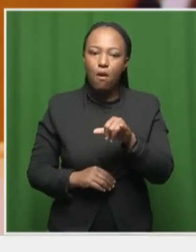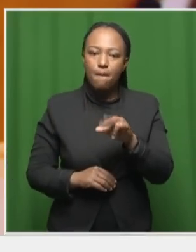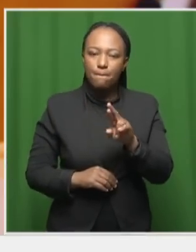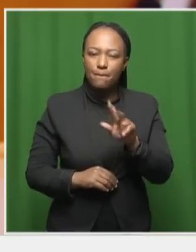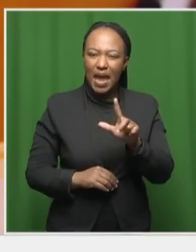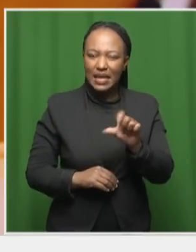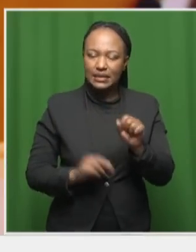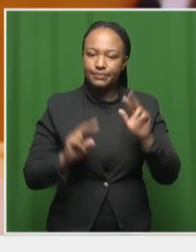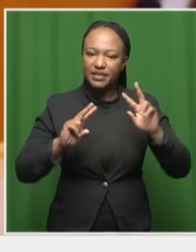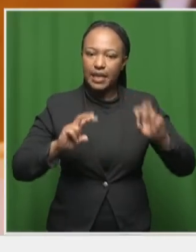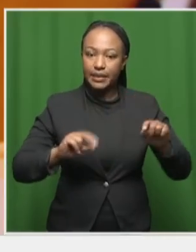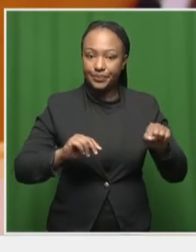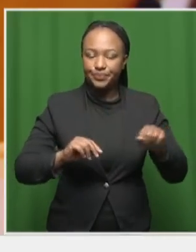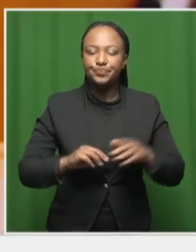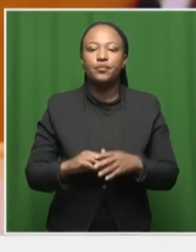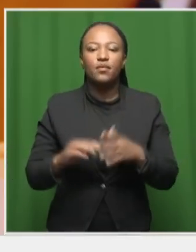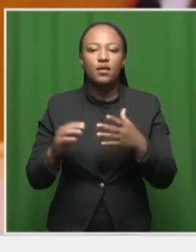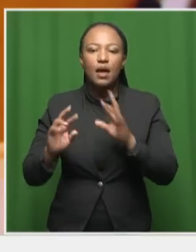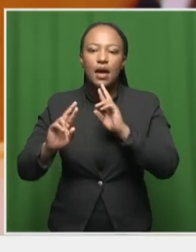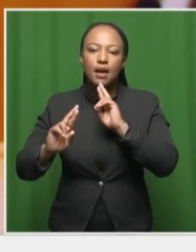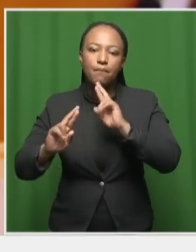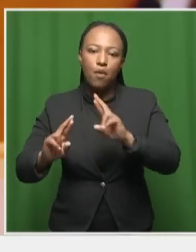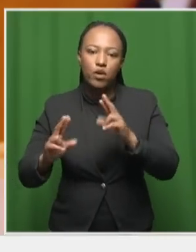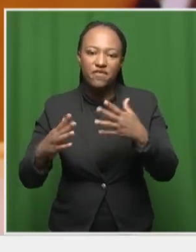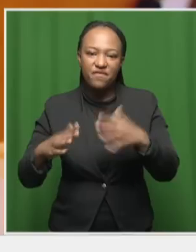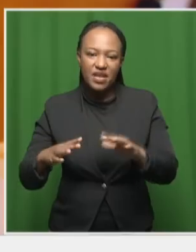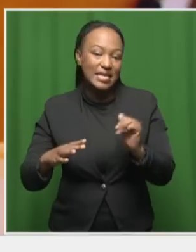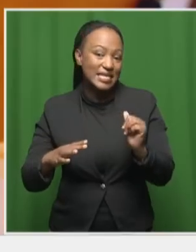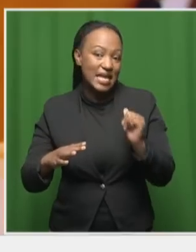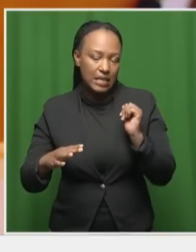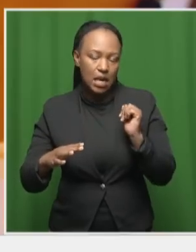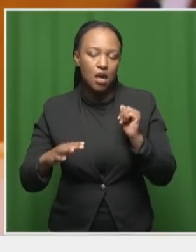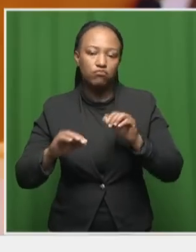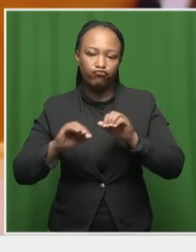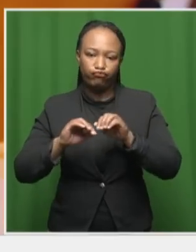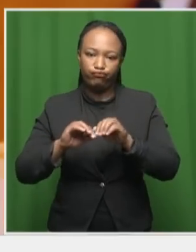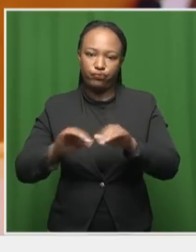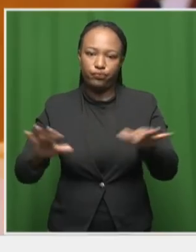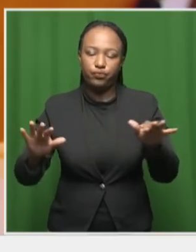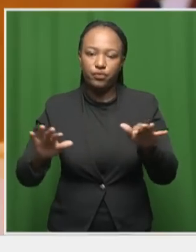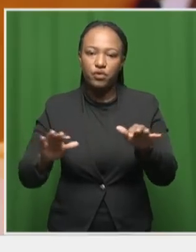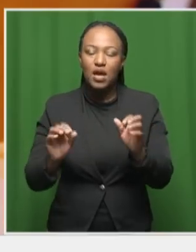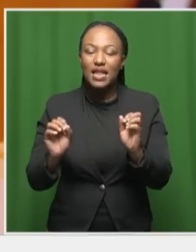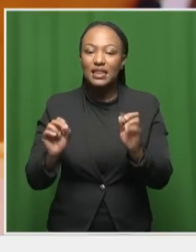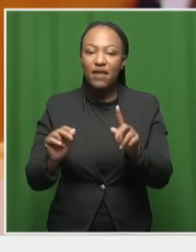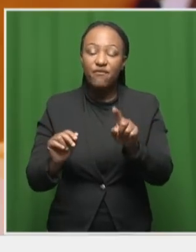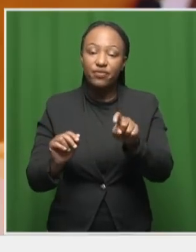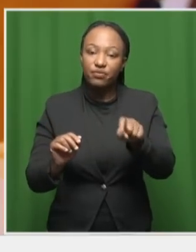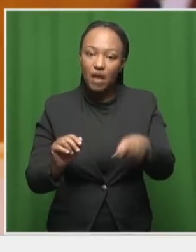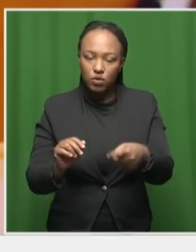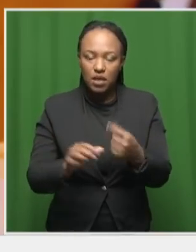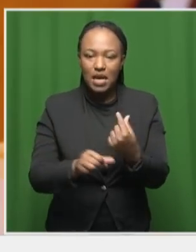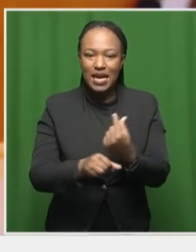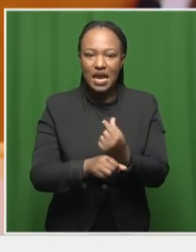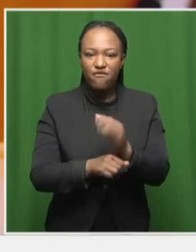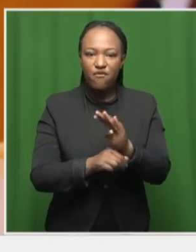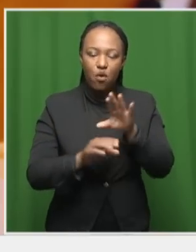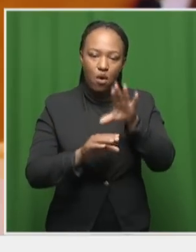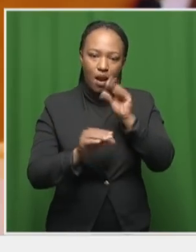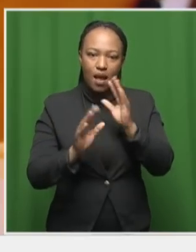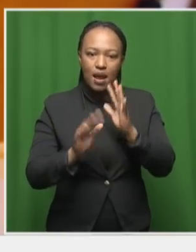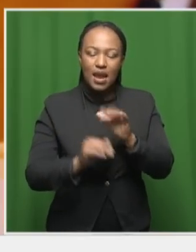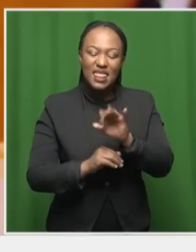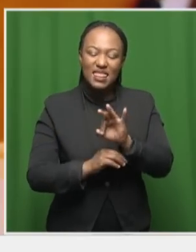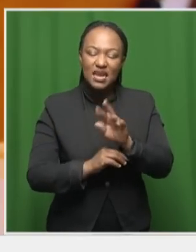in the latest report that was released yesterday. Now, over 12,000 grade 4 learners in